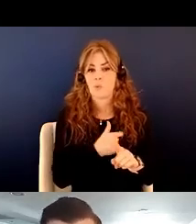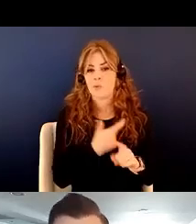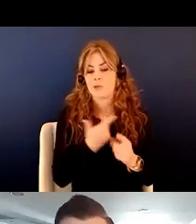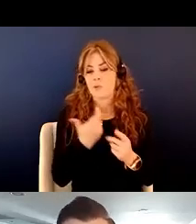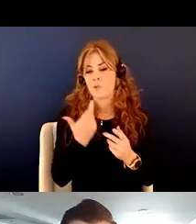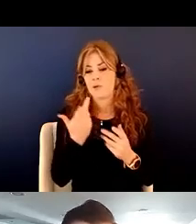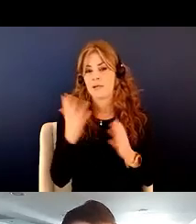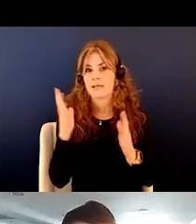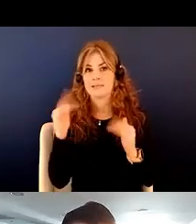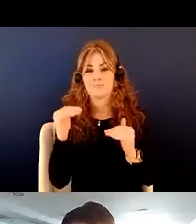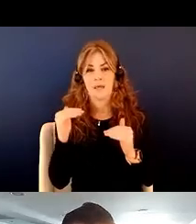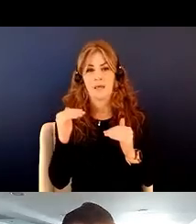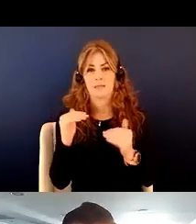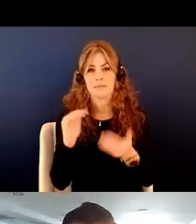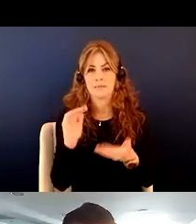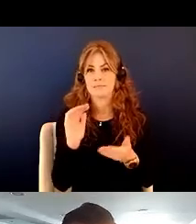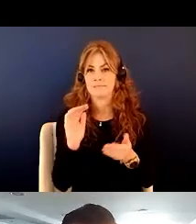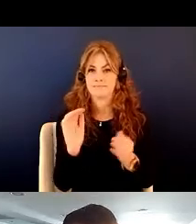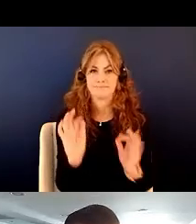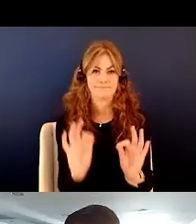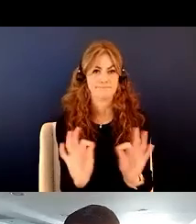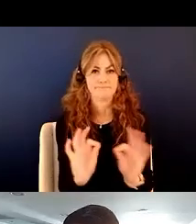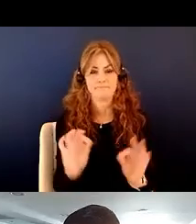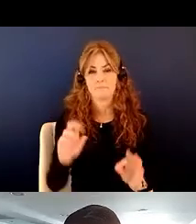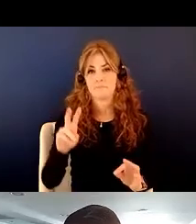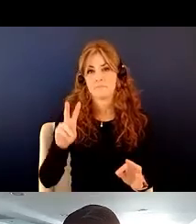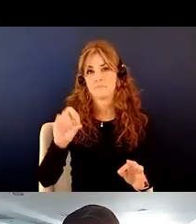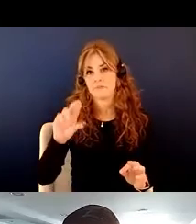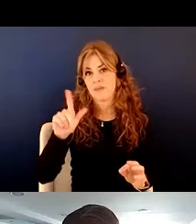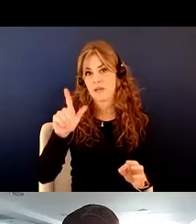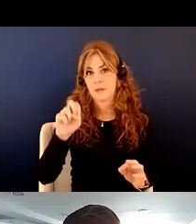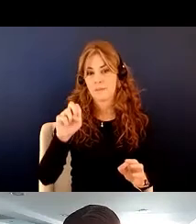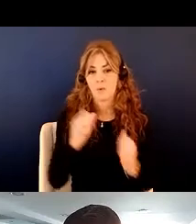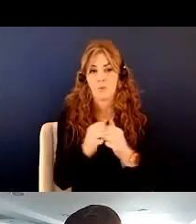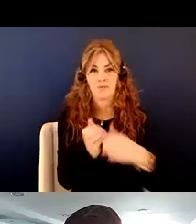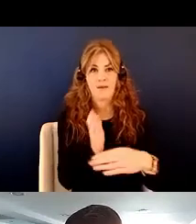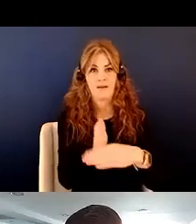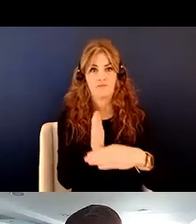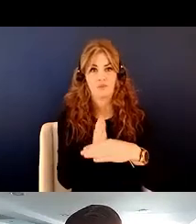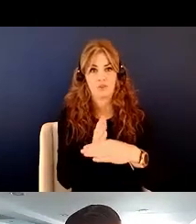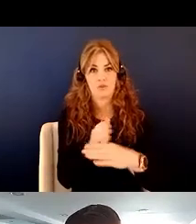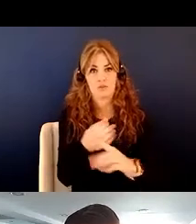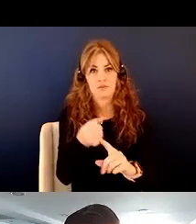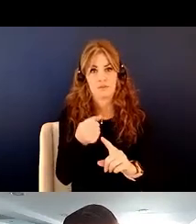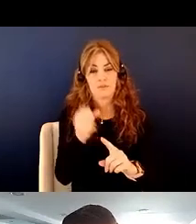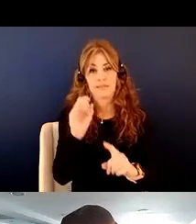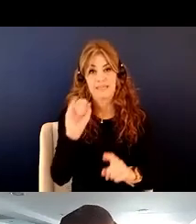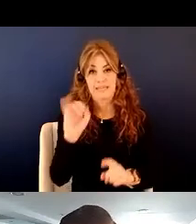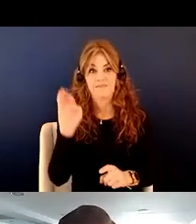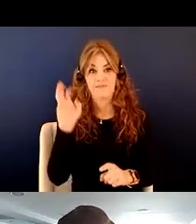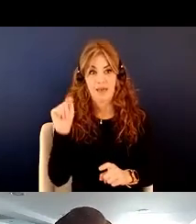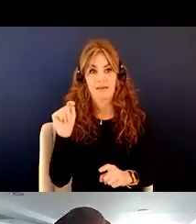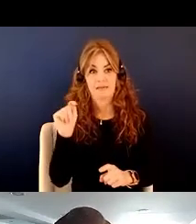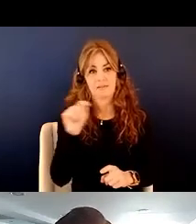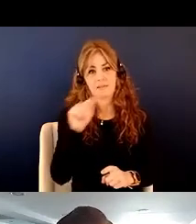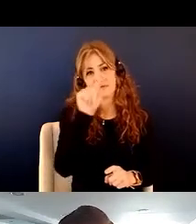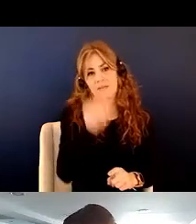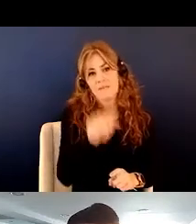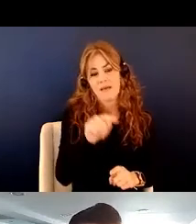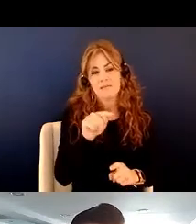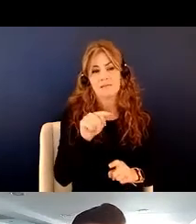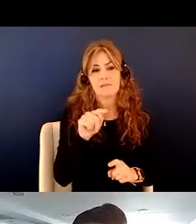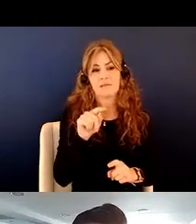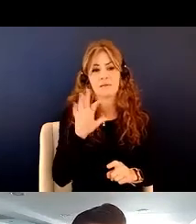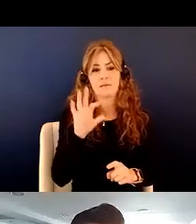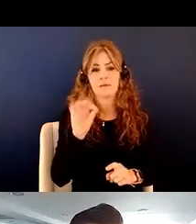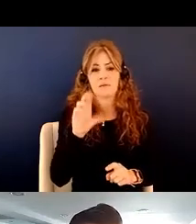minimal variation in the average effects across these studies. So this little diagram here is something called a forest plot.